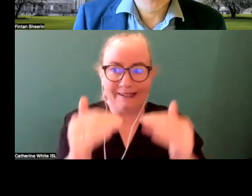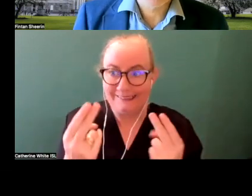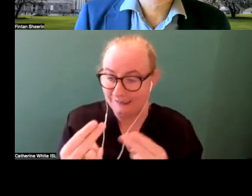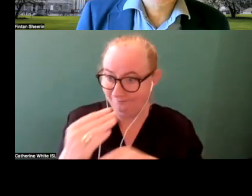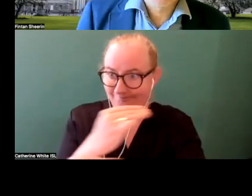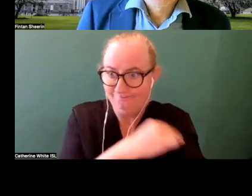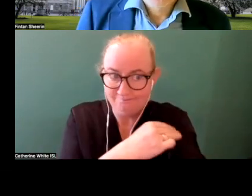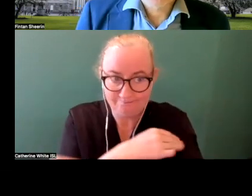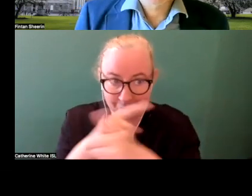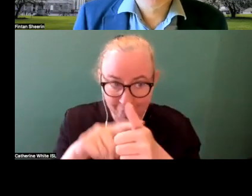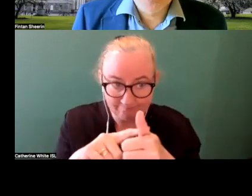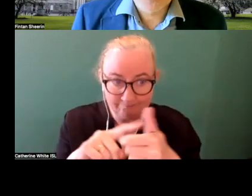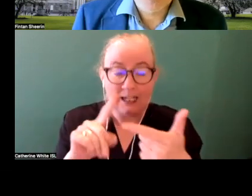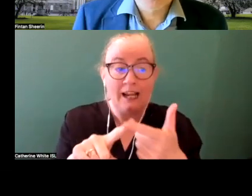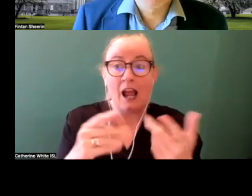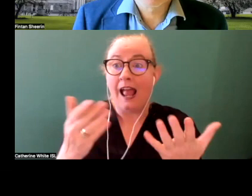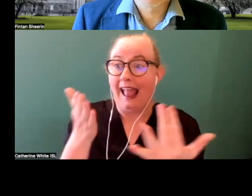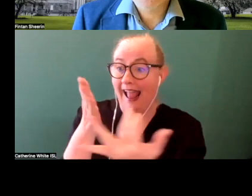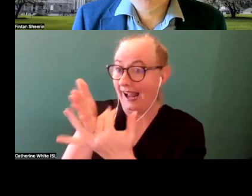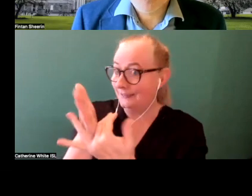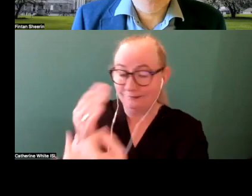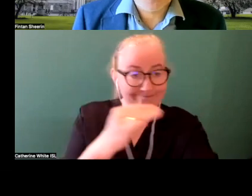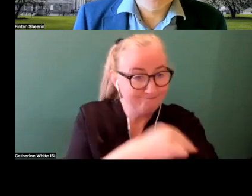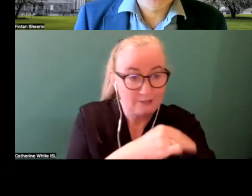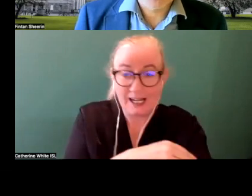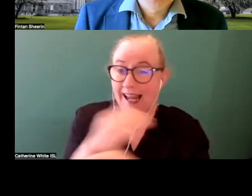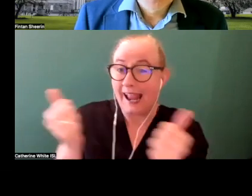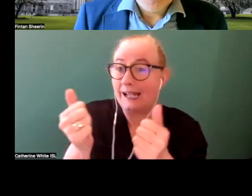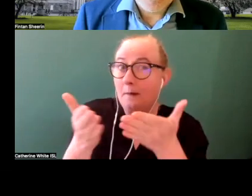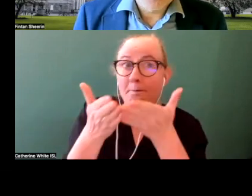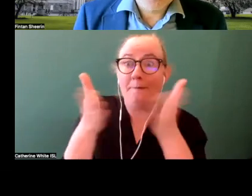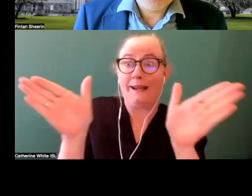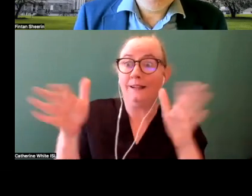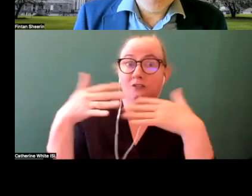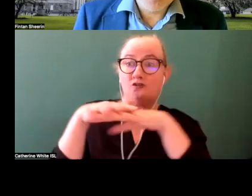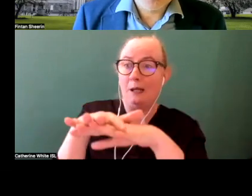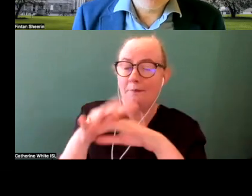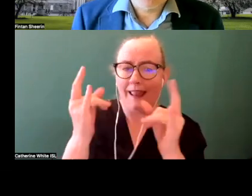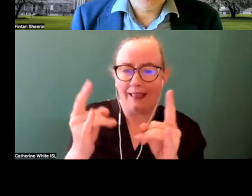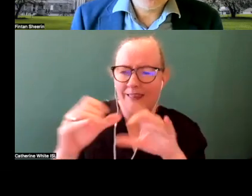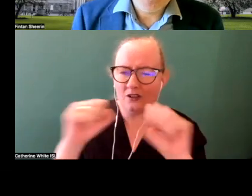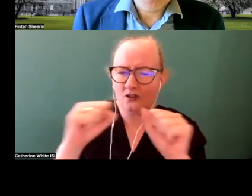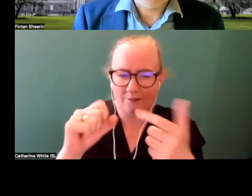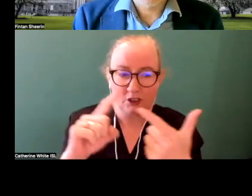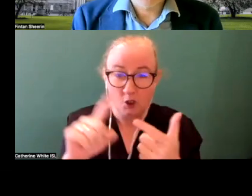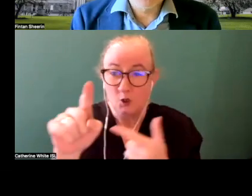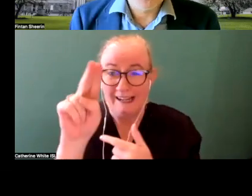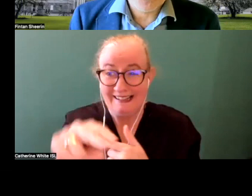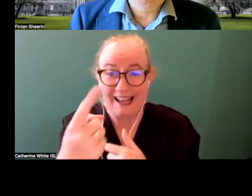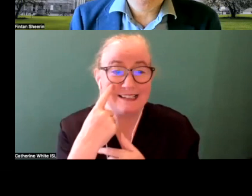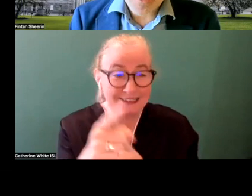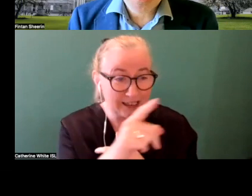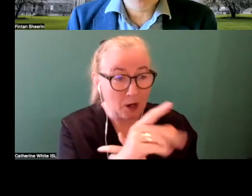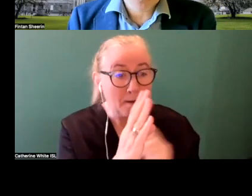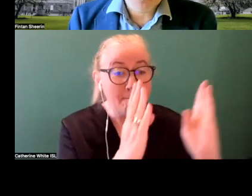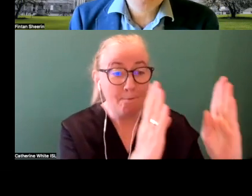in relation to accessibility to mainstream health services. And I mean, you can see again, when we move